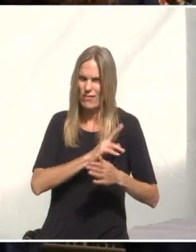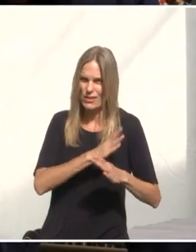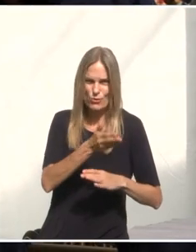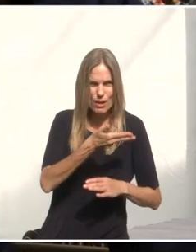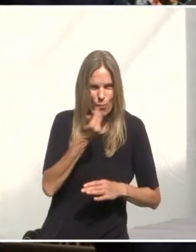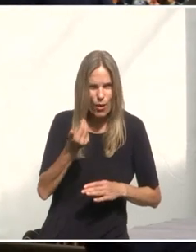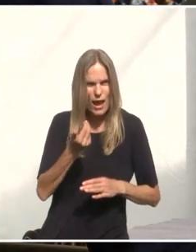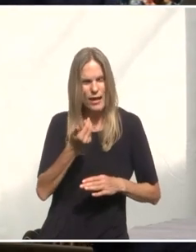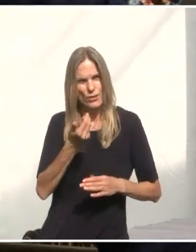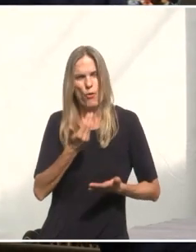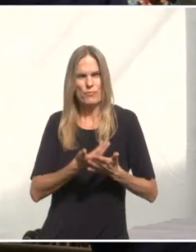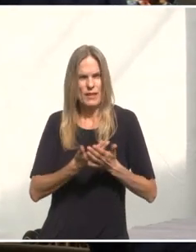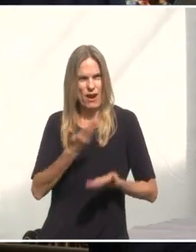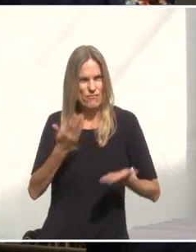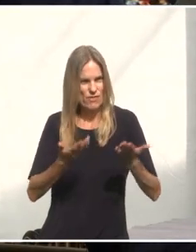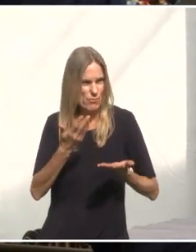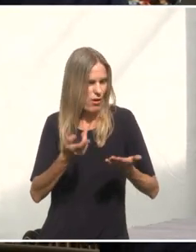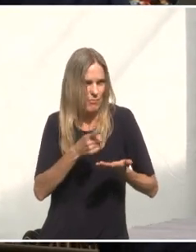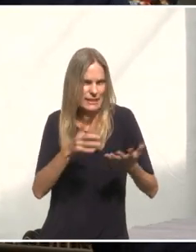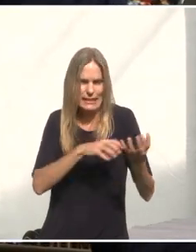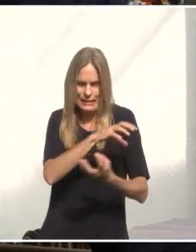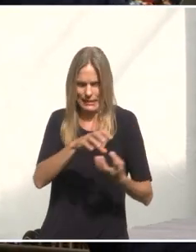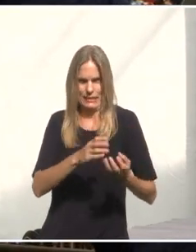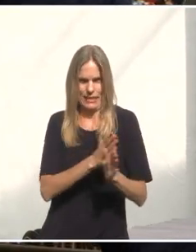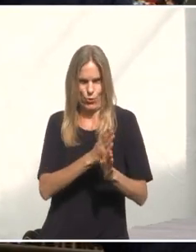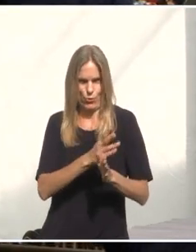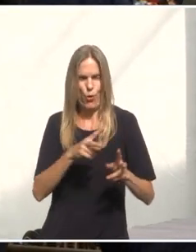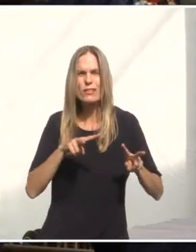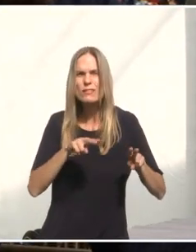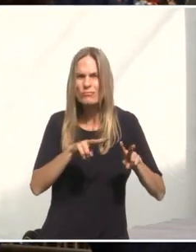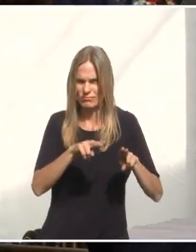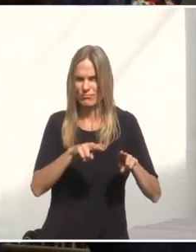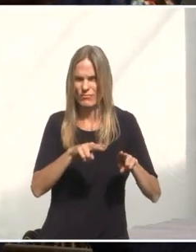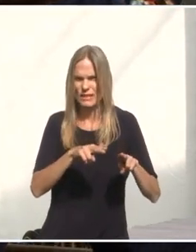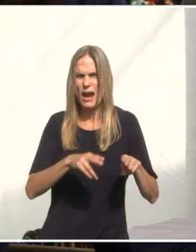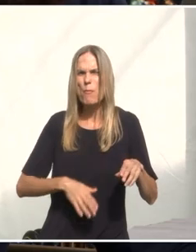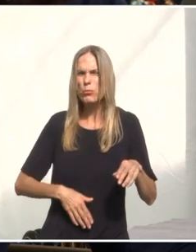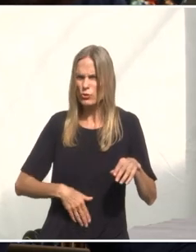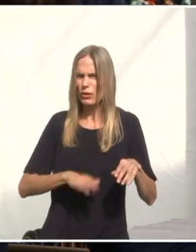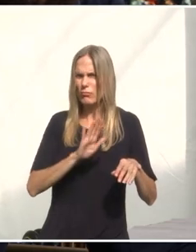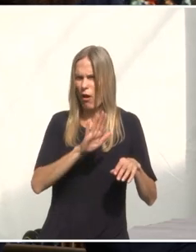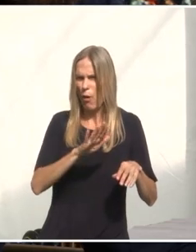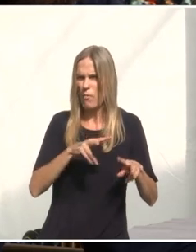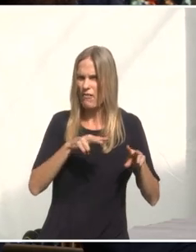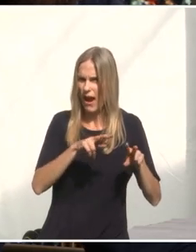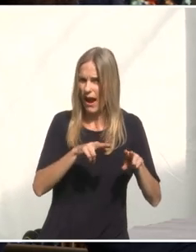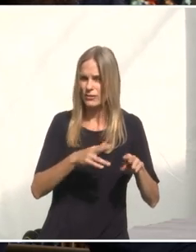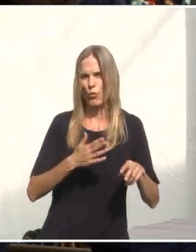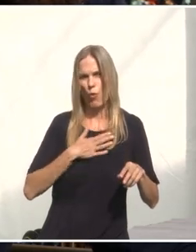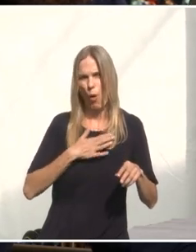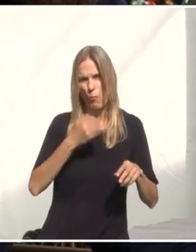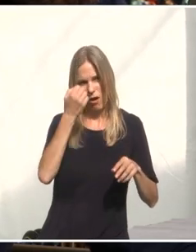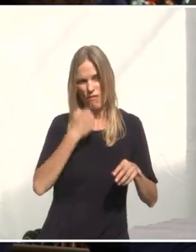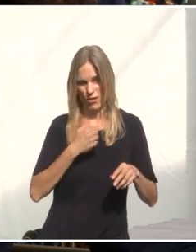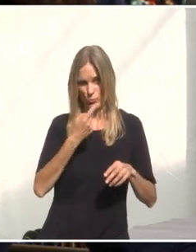cancer situation. And for men, prostate cancer, men in my age and younger than that, should